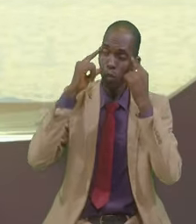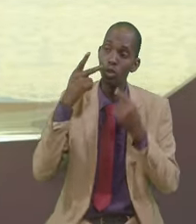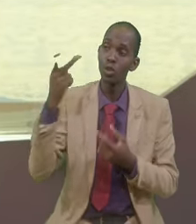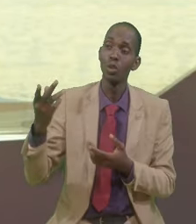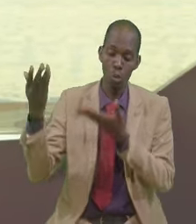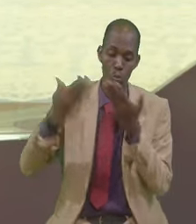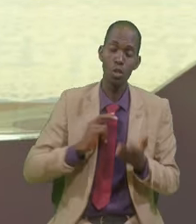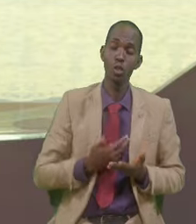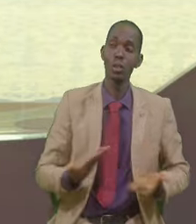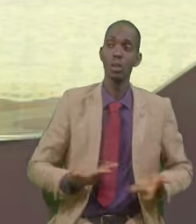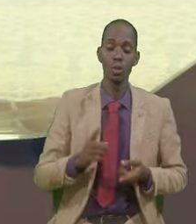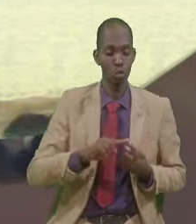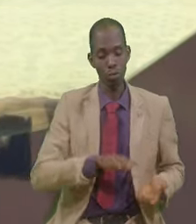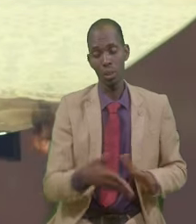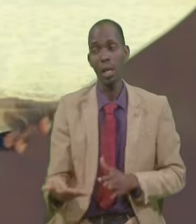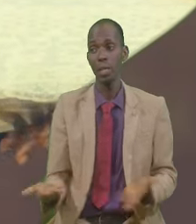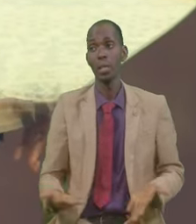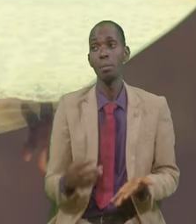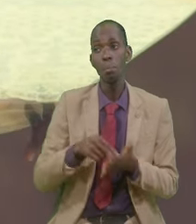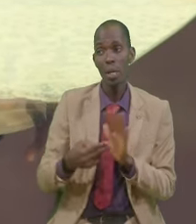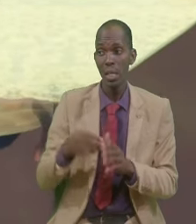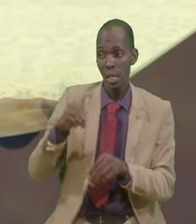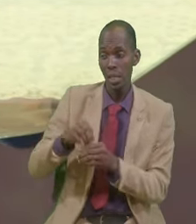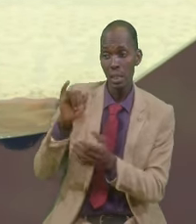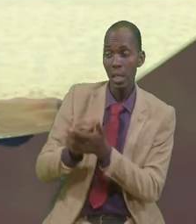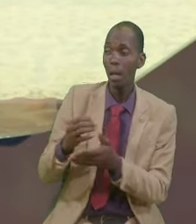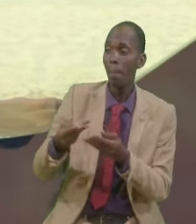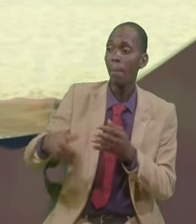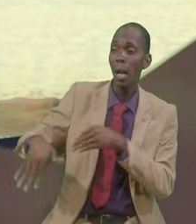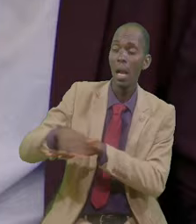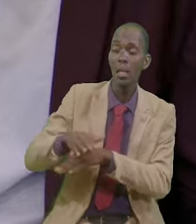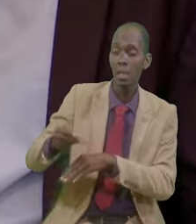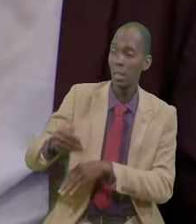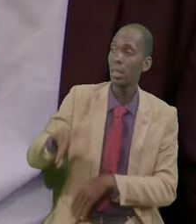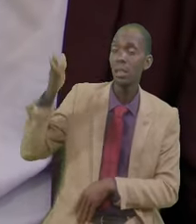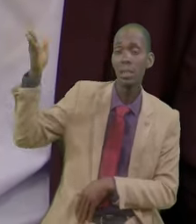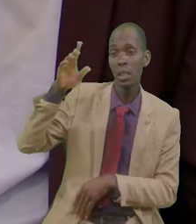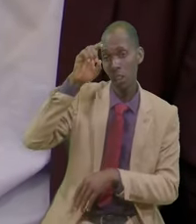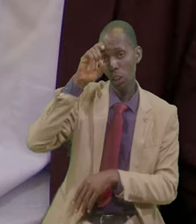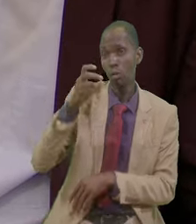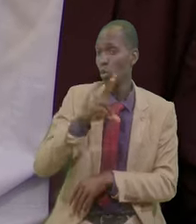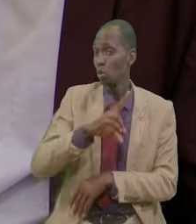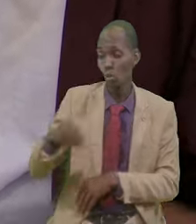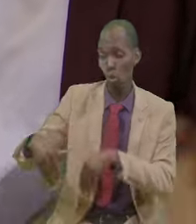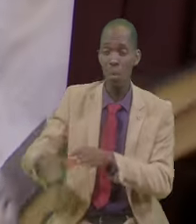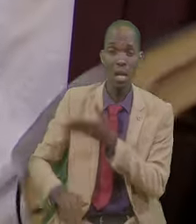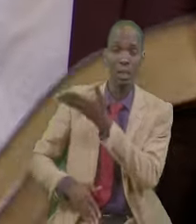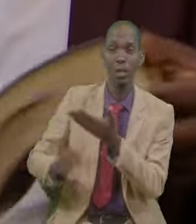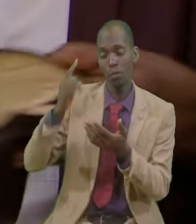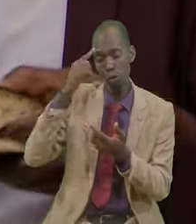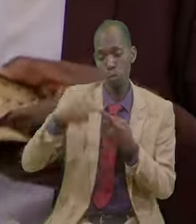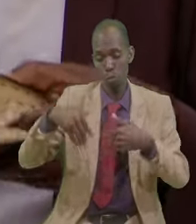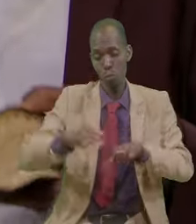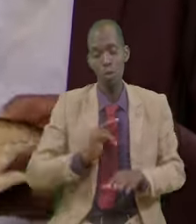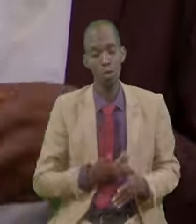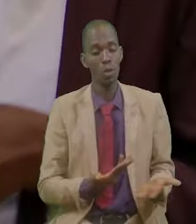fault finding with Moses. That was the thing that actually made them not to inherit. I will